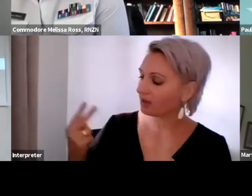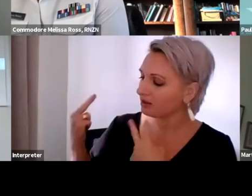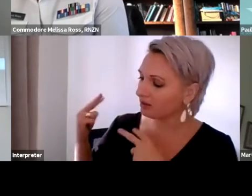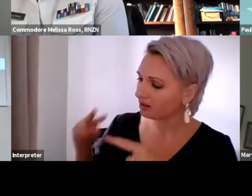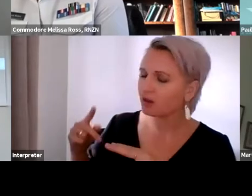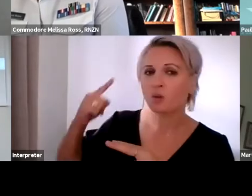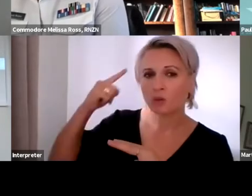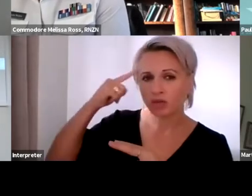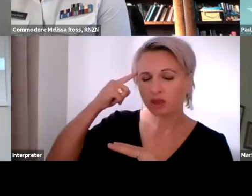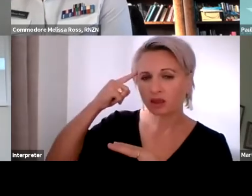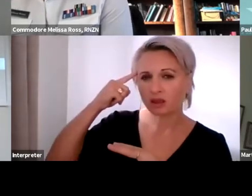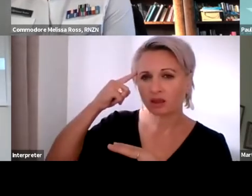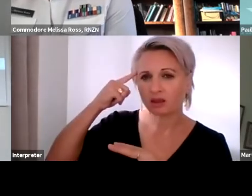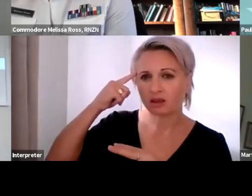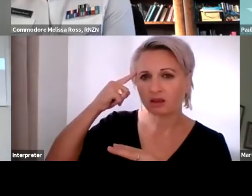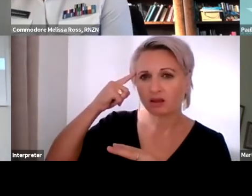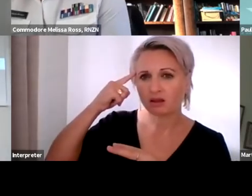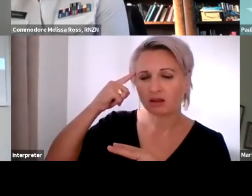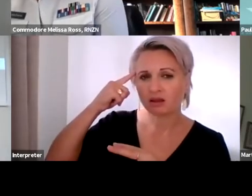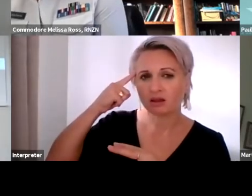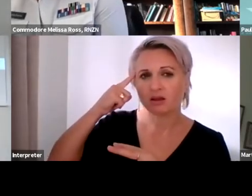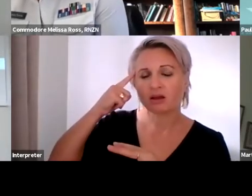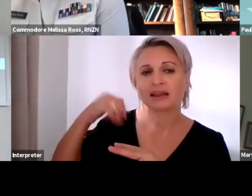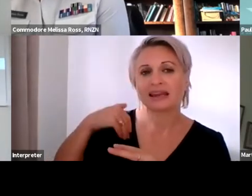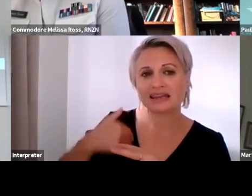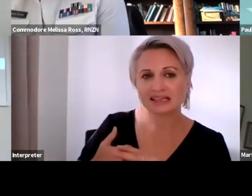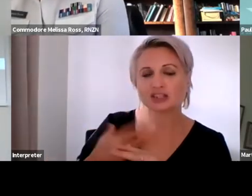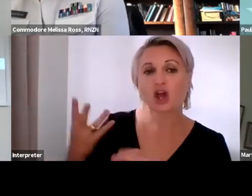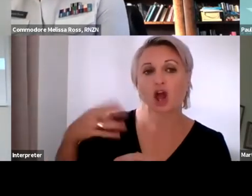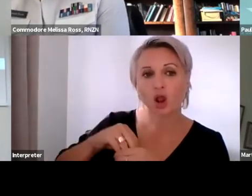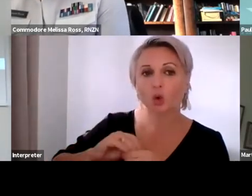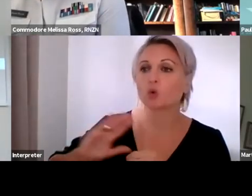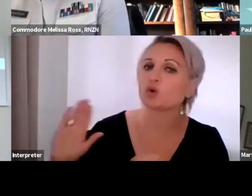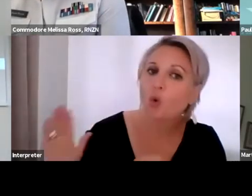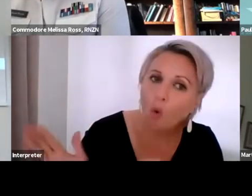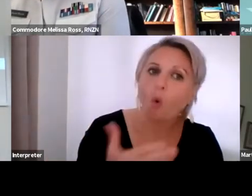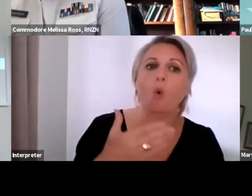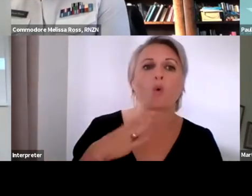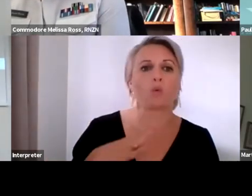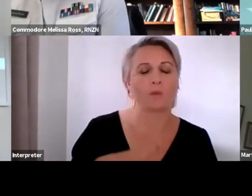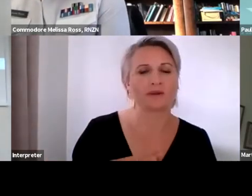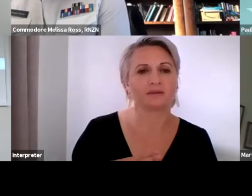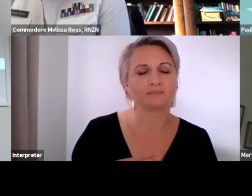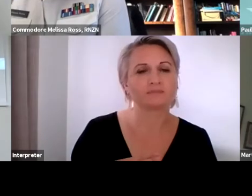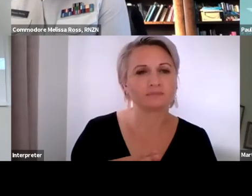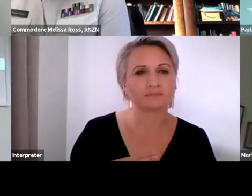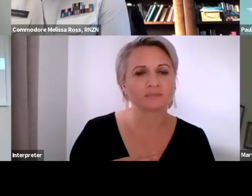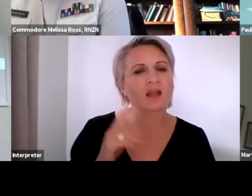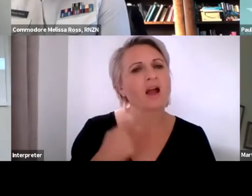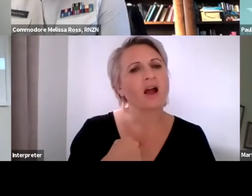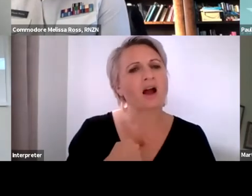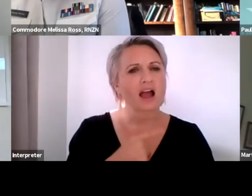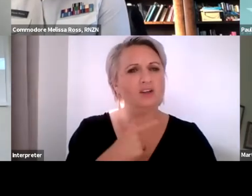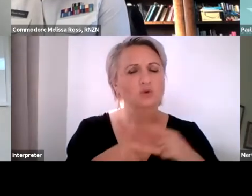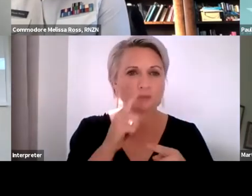and deliberate about making sure that that includes all women. I talk about people being disabled